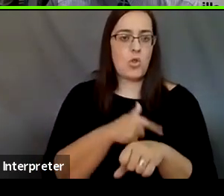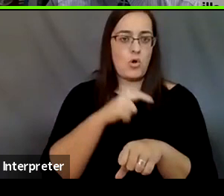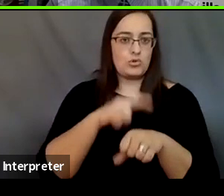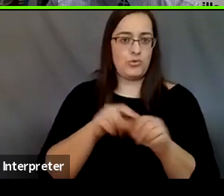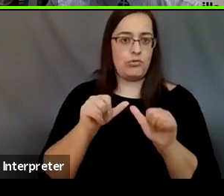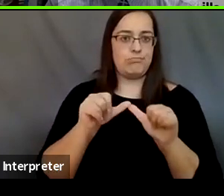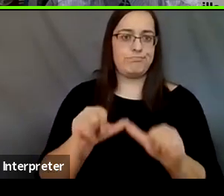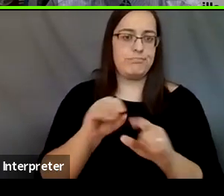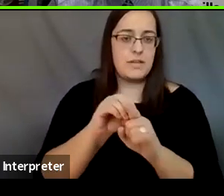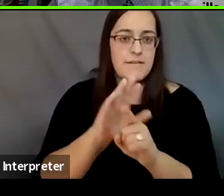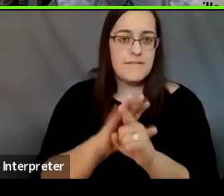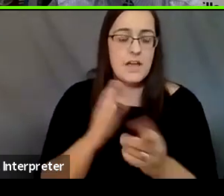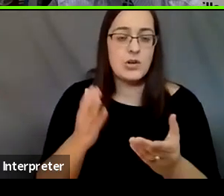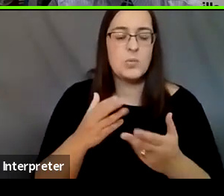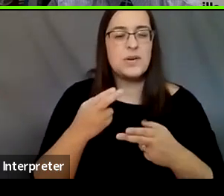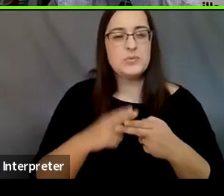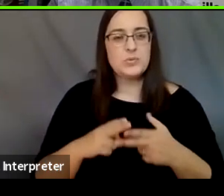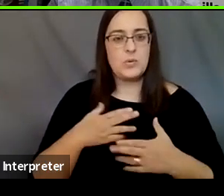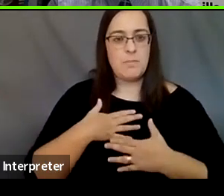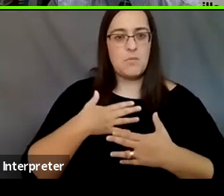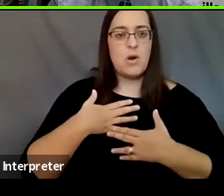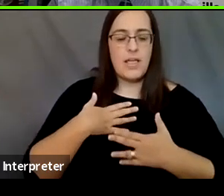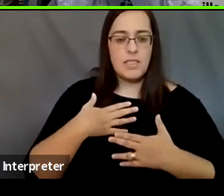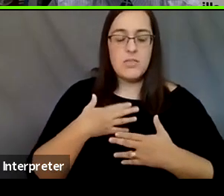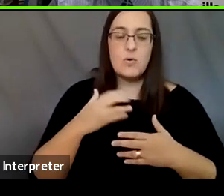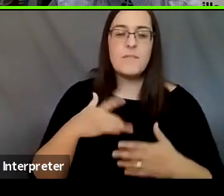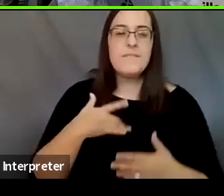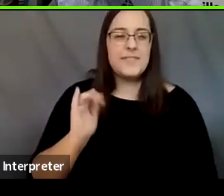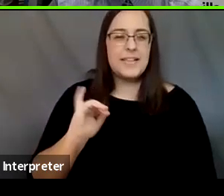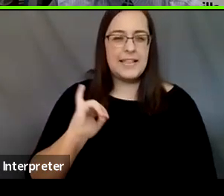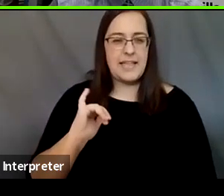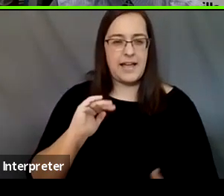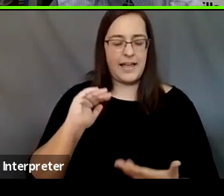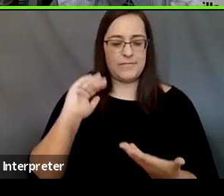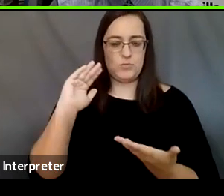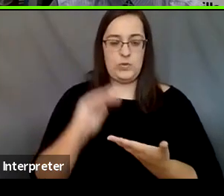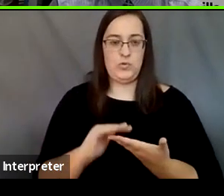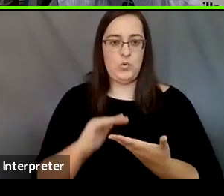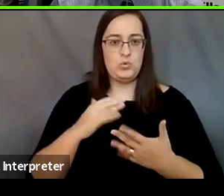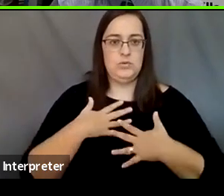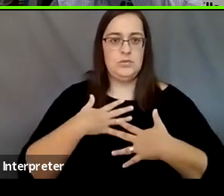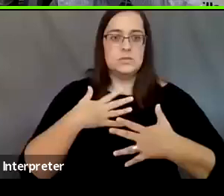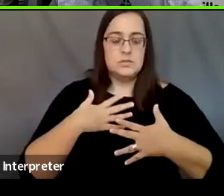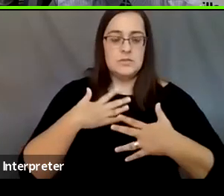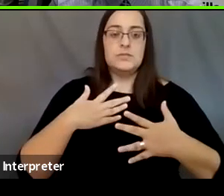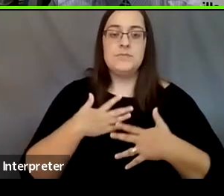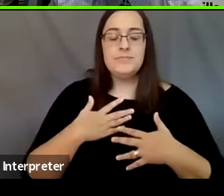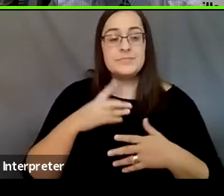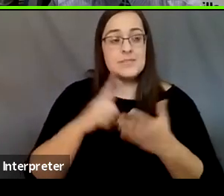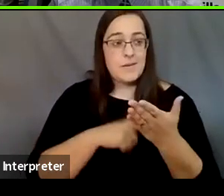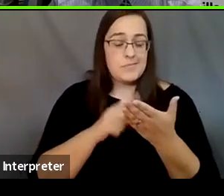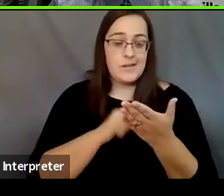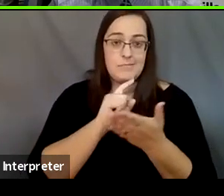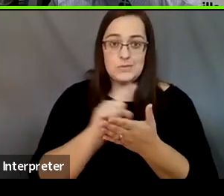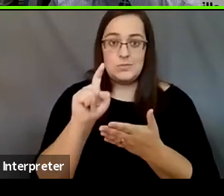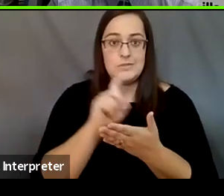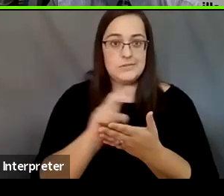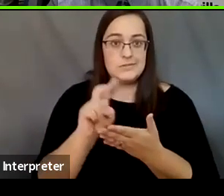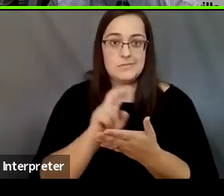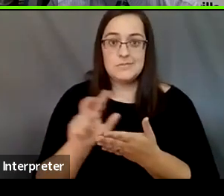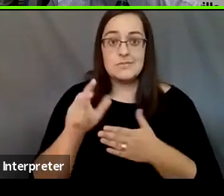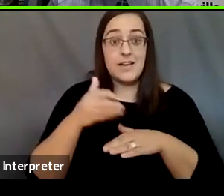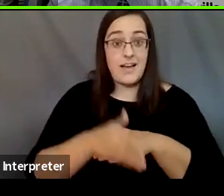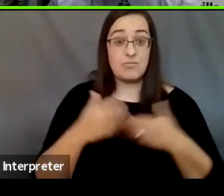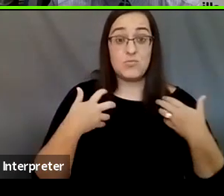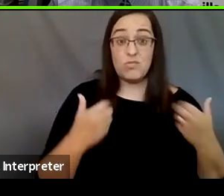the shortness of breath, or at least the feeling of reduced pulmonary capacity for sometimes weeks afterwards. So I've